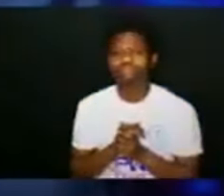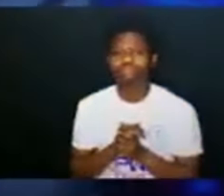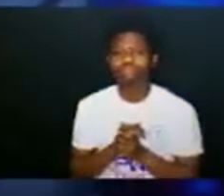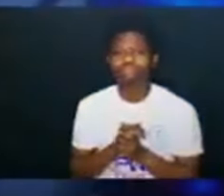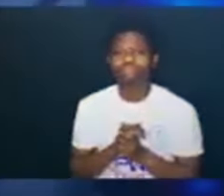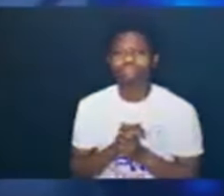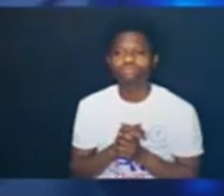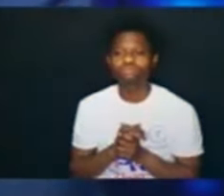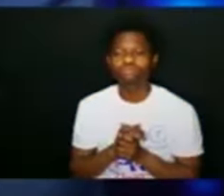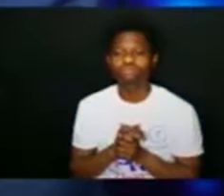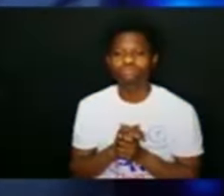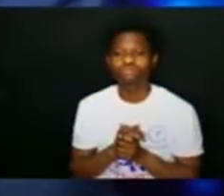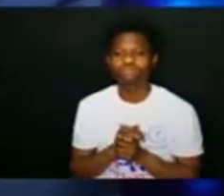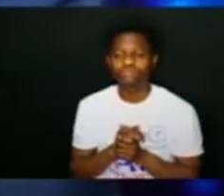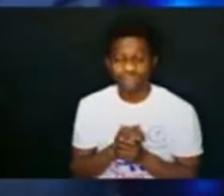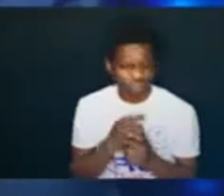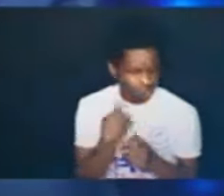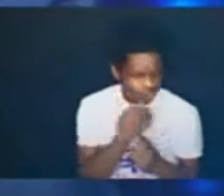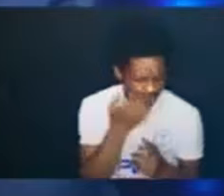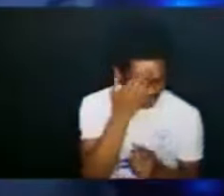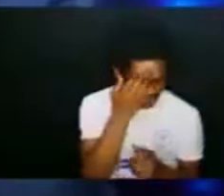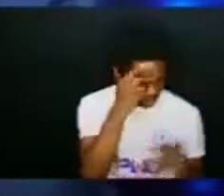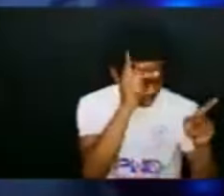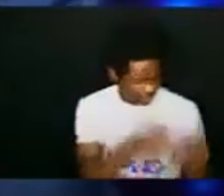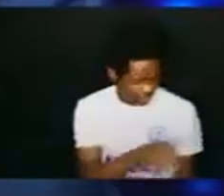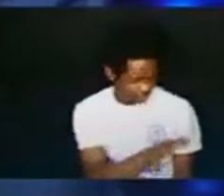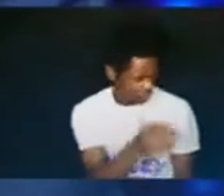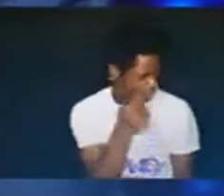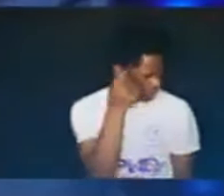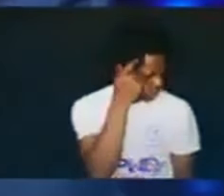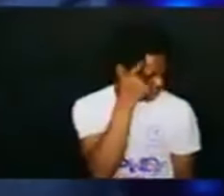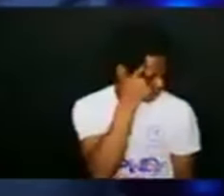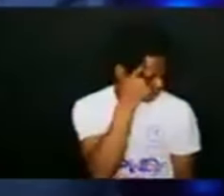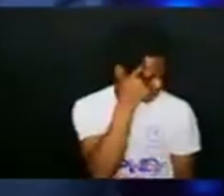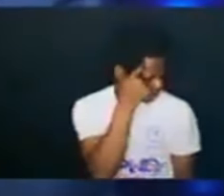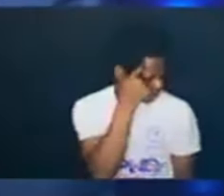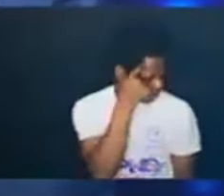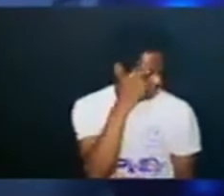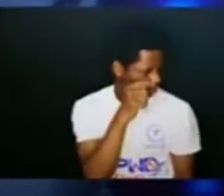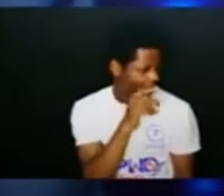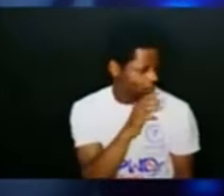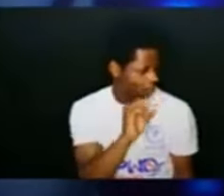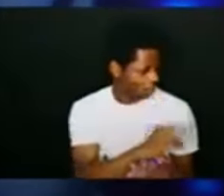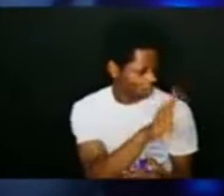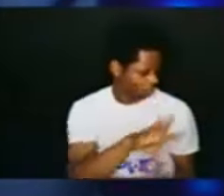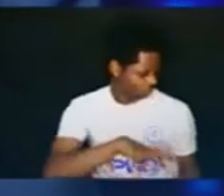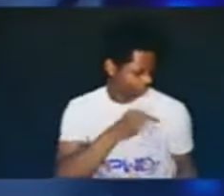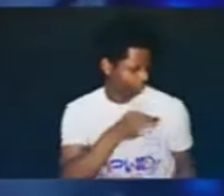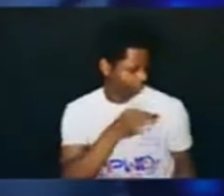For who knows a person's thought or a person's spirit except their own spirit within them?